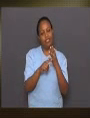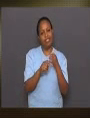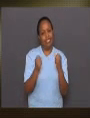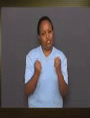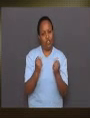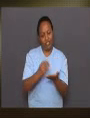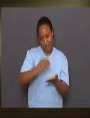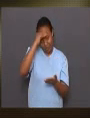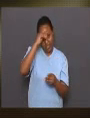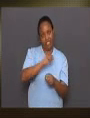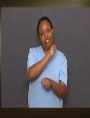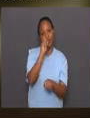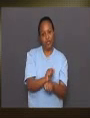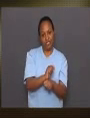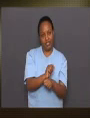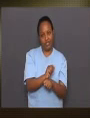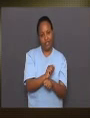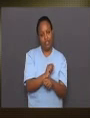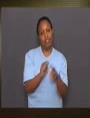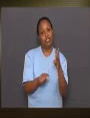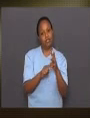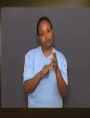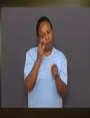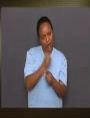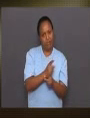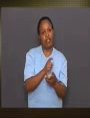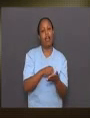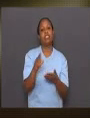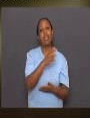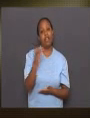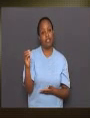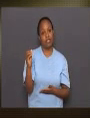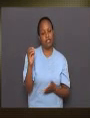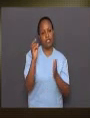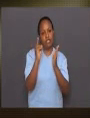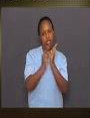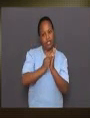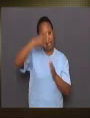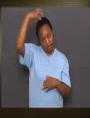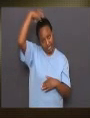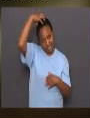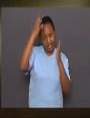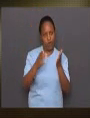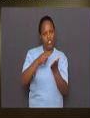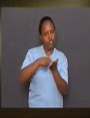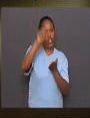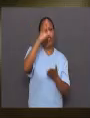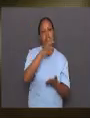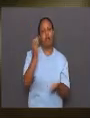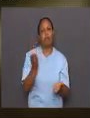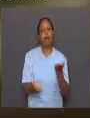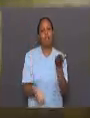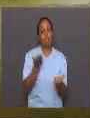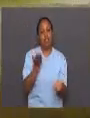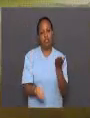educational institutions, property rights, and constitutional checks and balances.